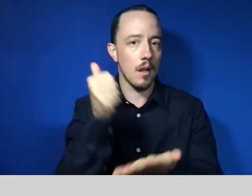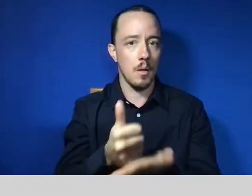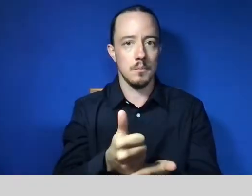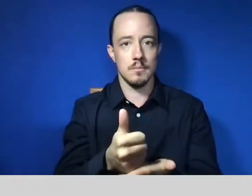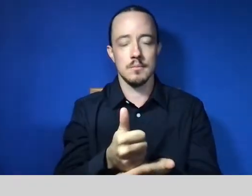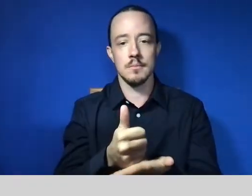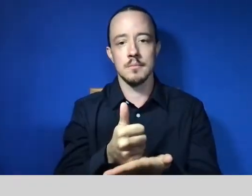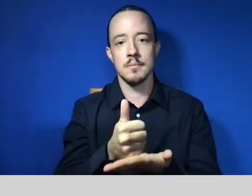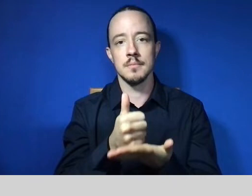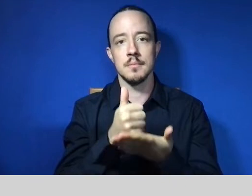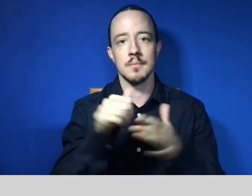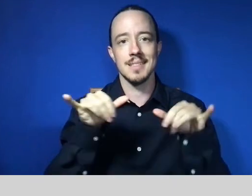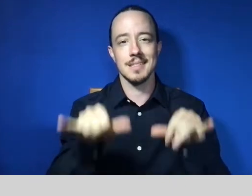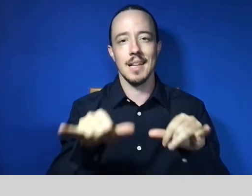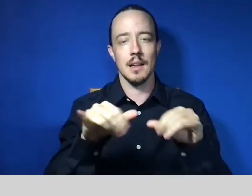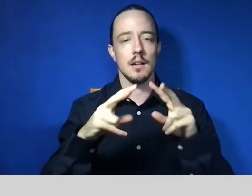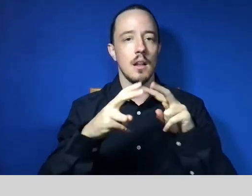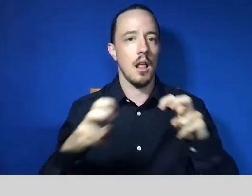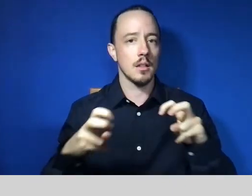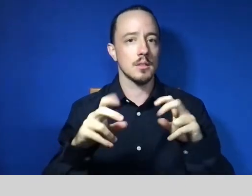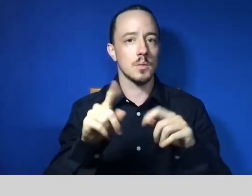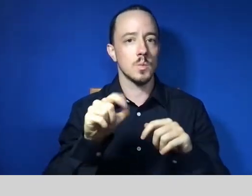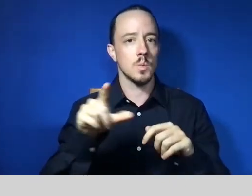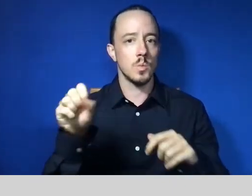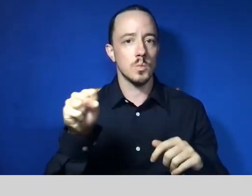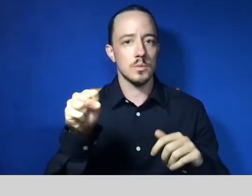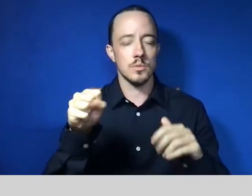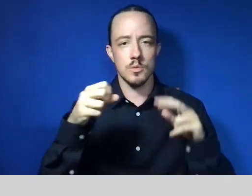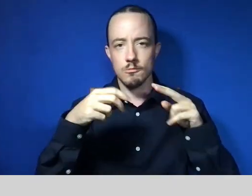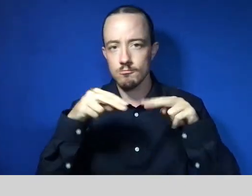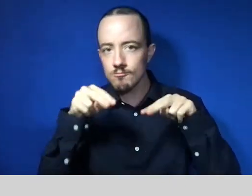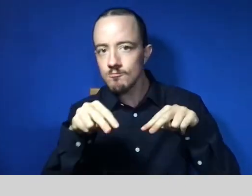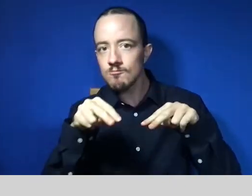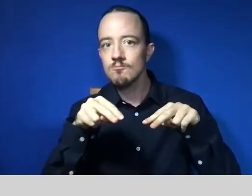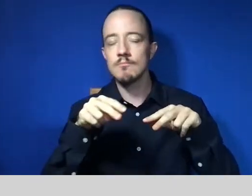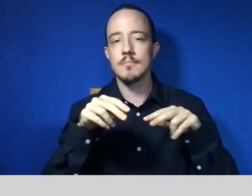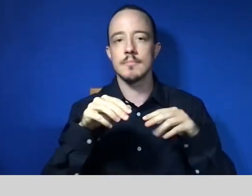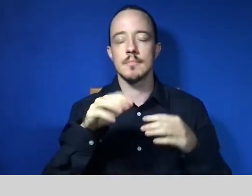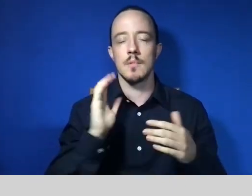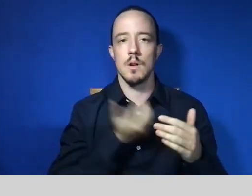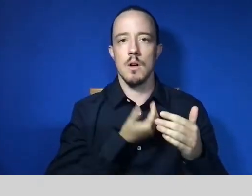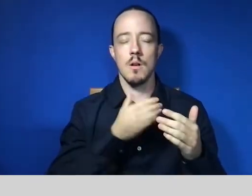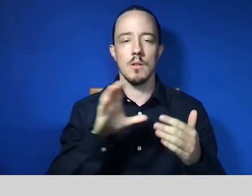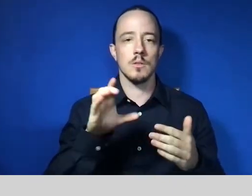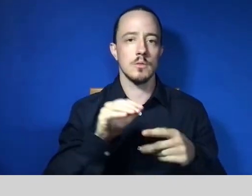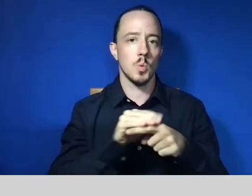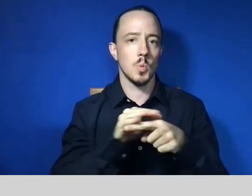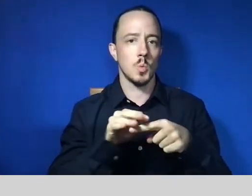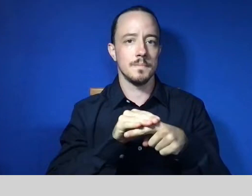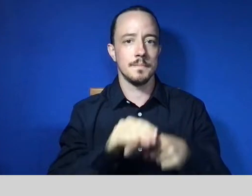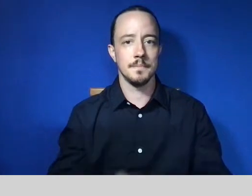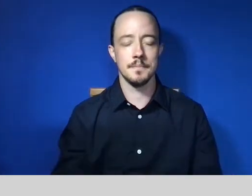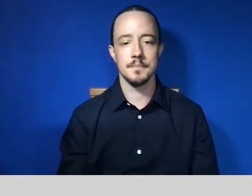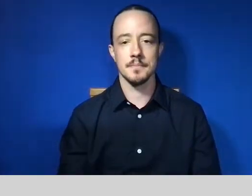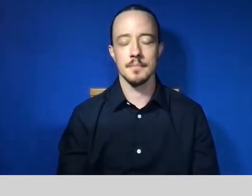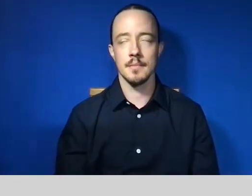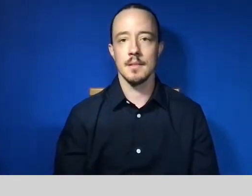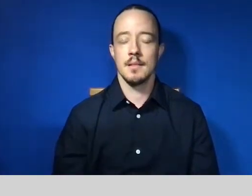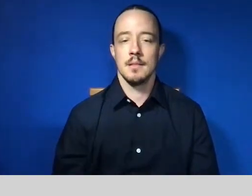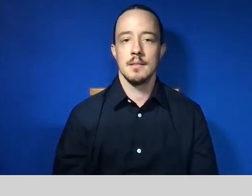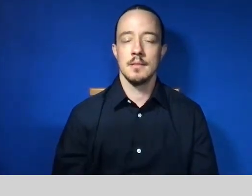the static code analysis tools to introspect our code. So what we came